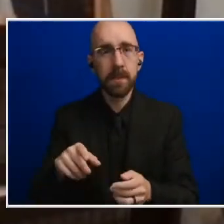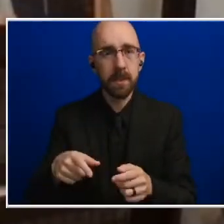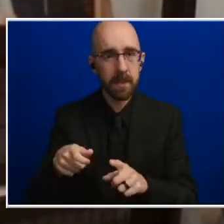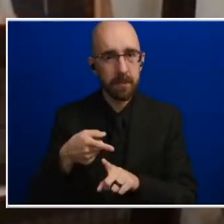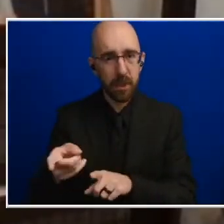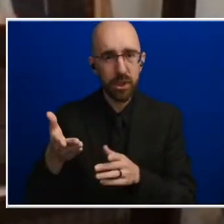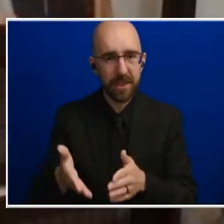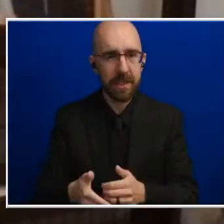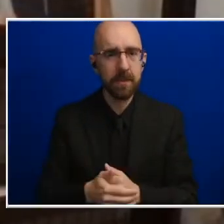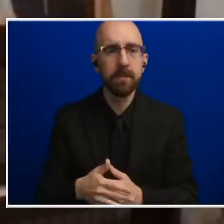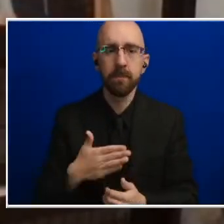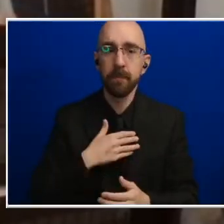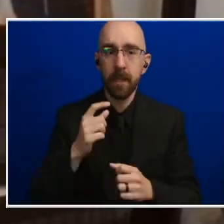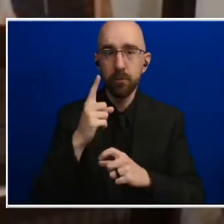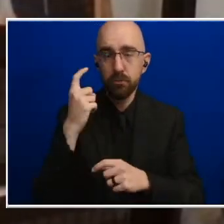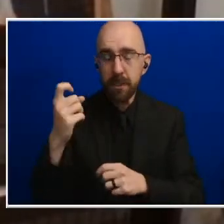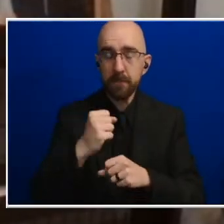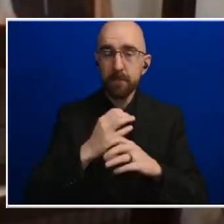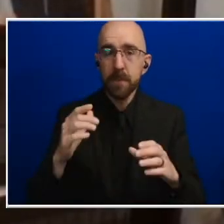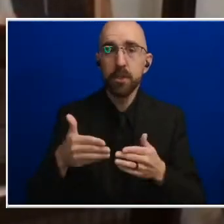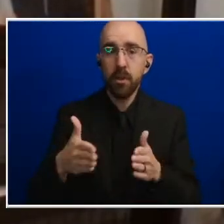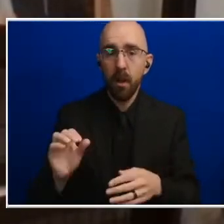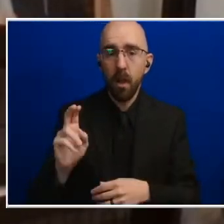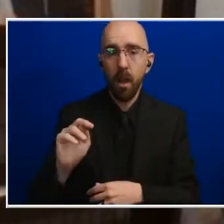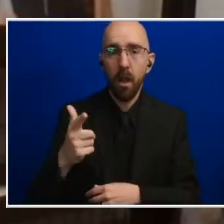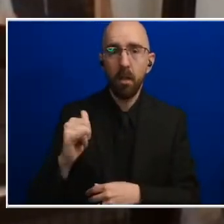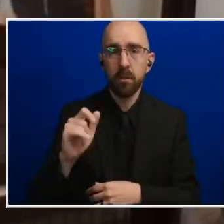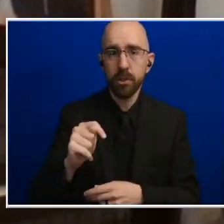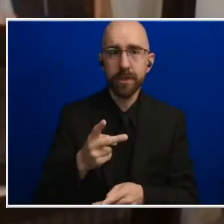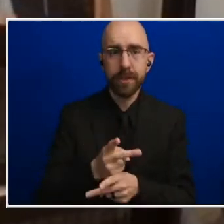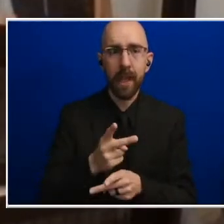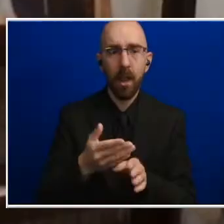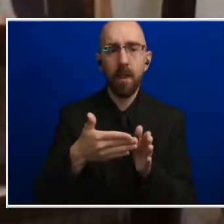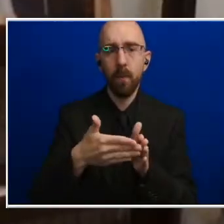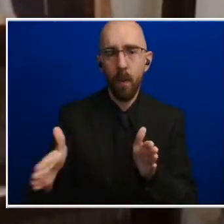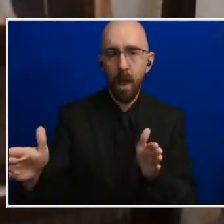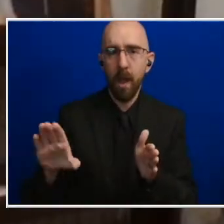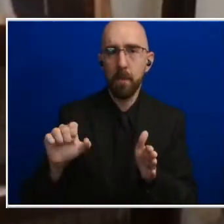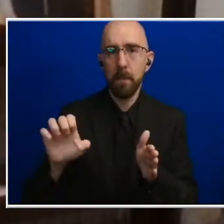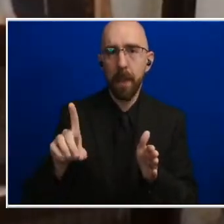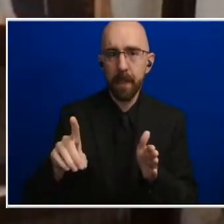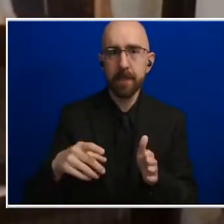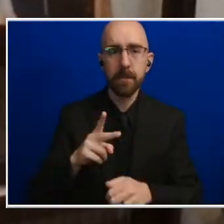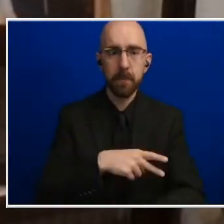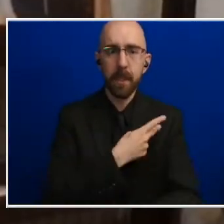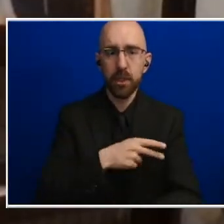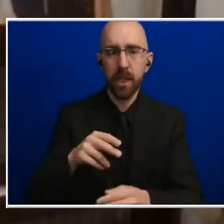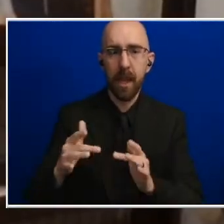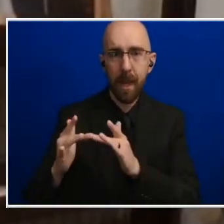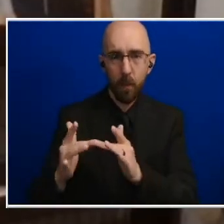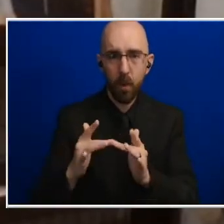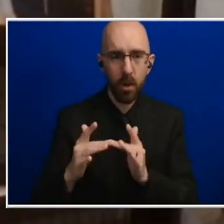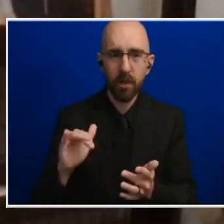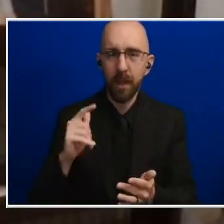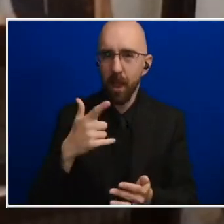is to be a general oncologist taking care of a wide-based patient network. And so I think that looks like taking care of the